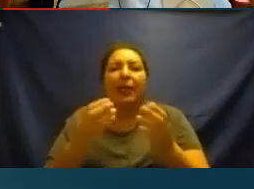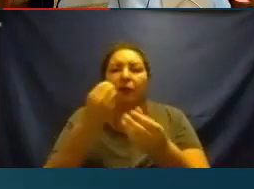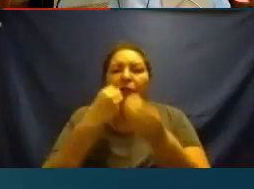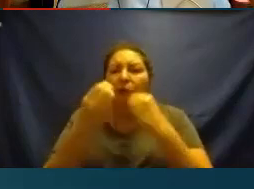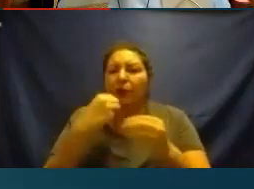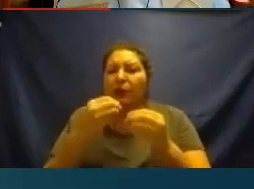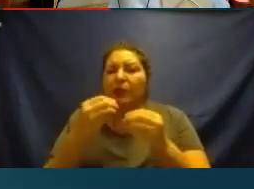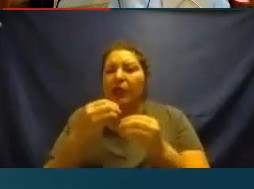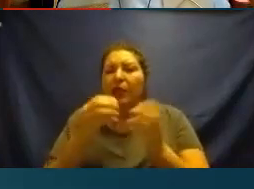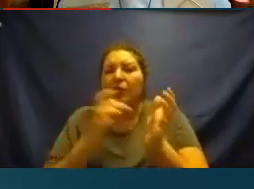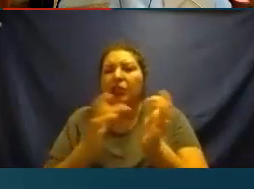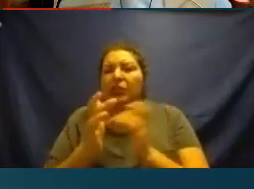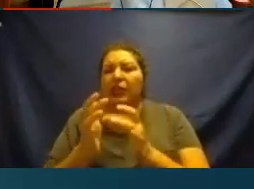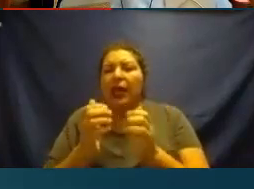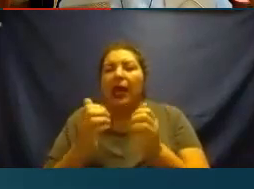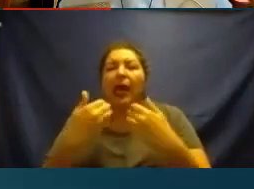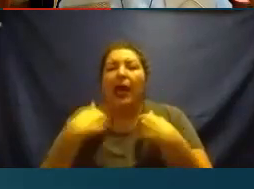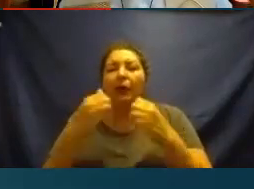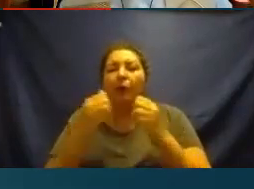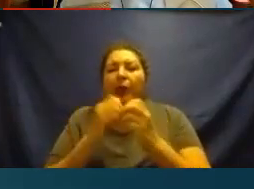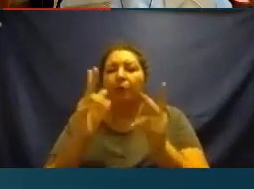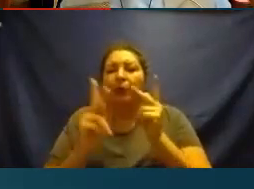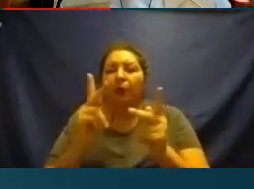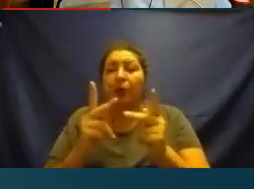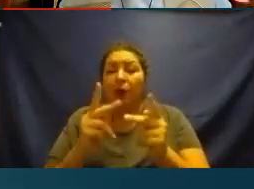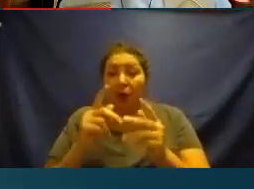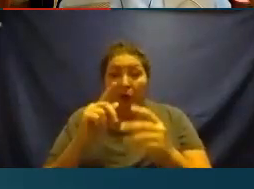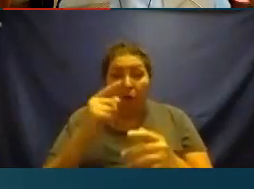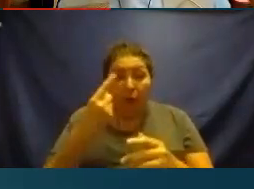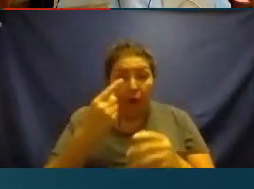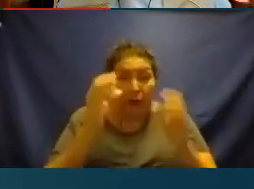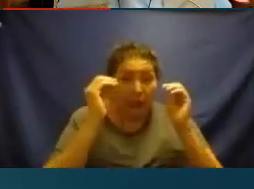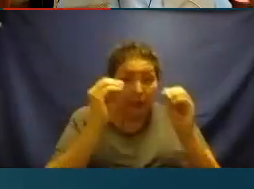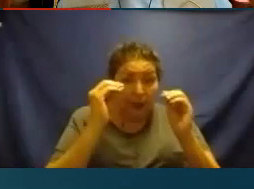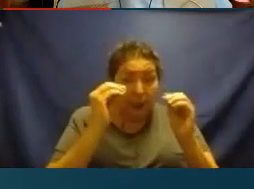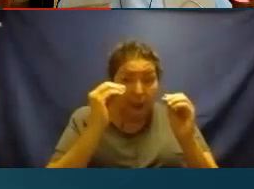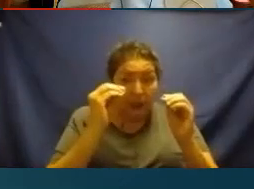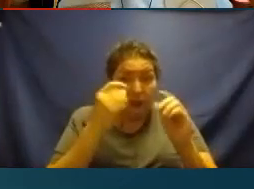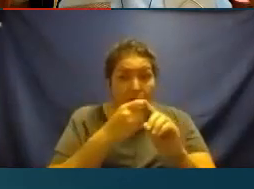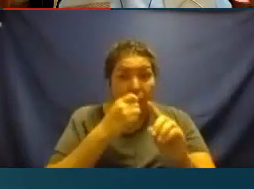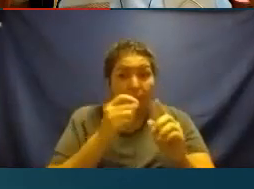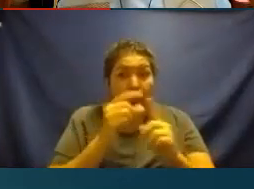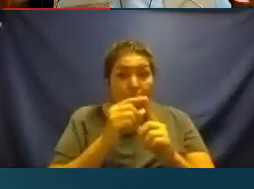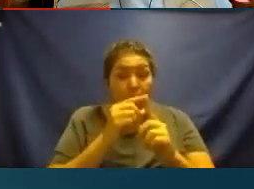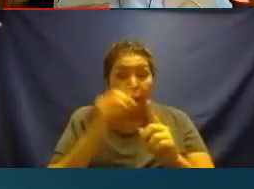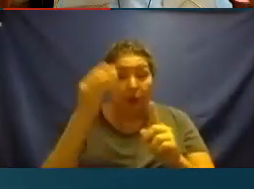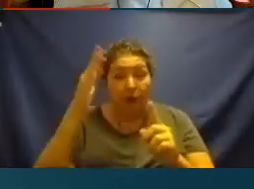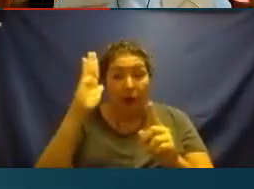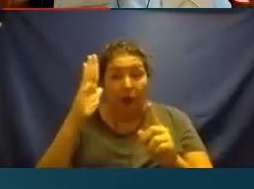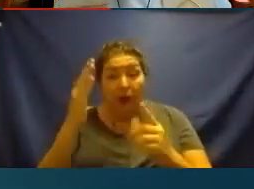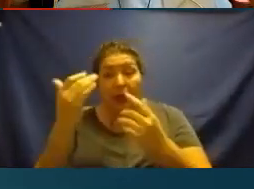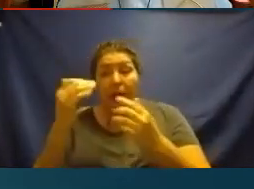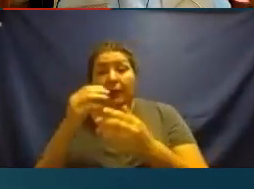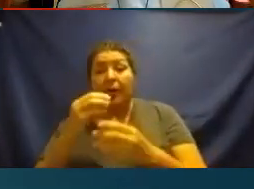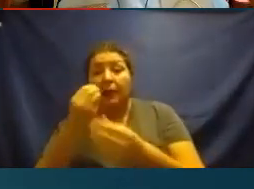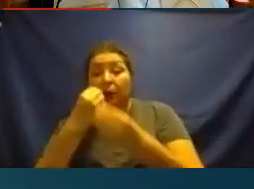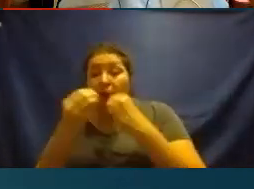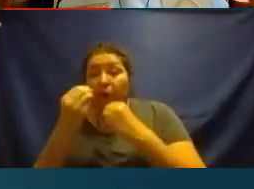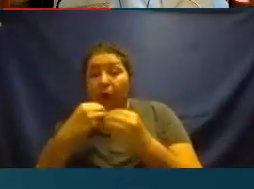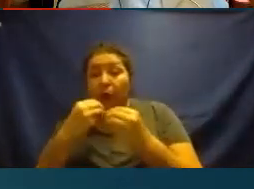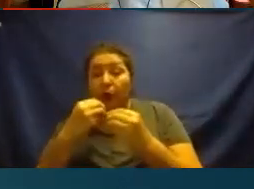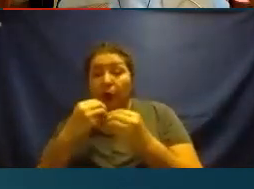was a teaching before eating. First, there was a teaching from the Word of God. Then there was a meal with Christ. This